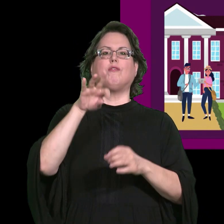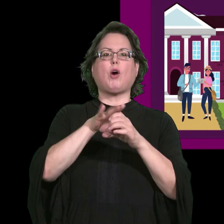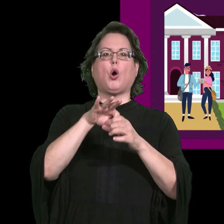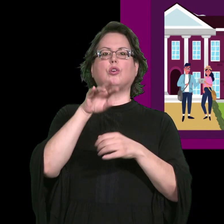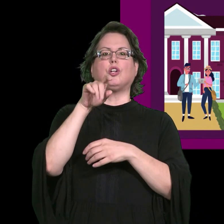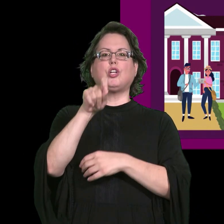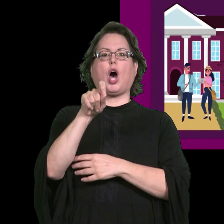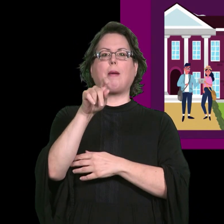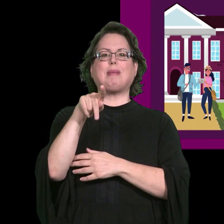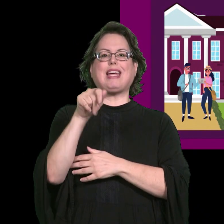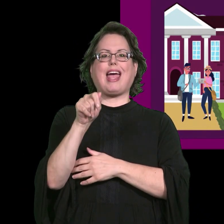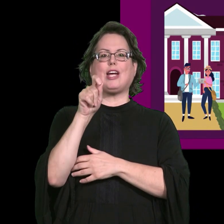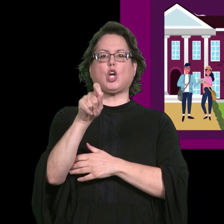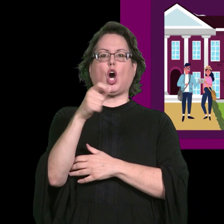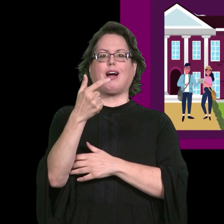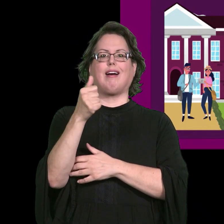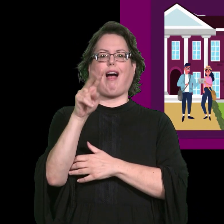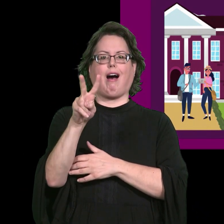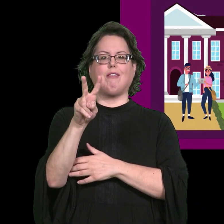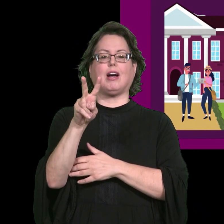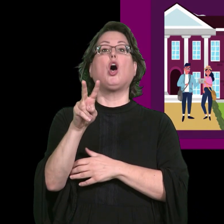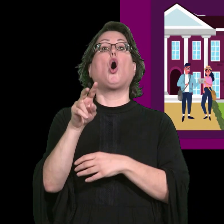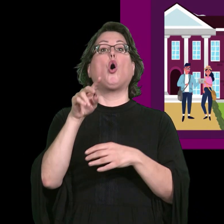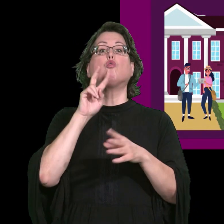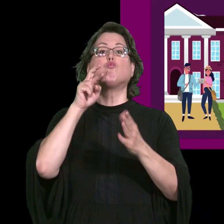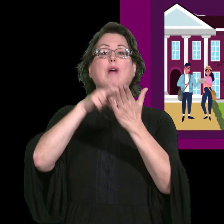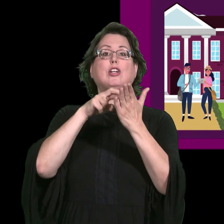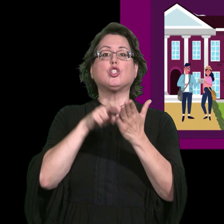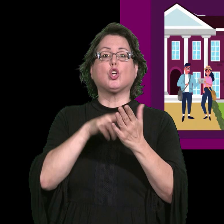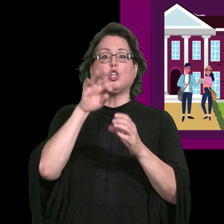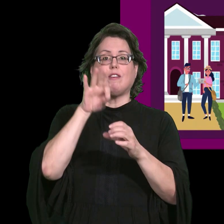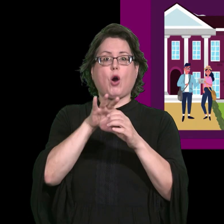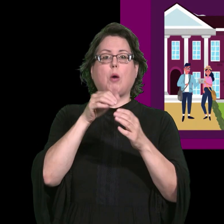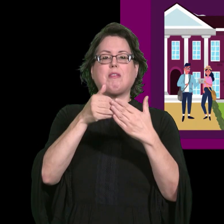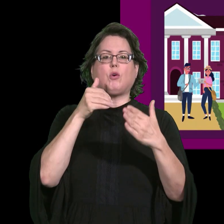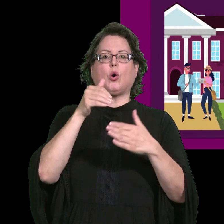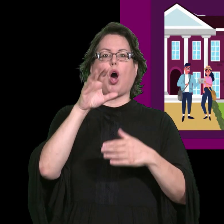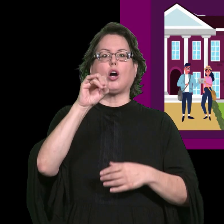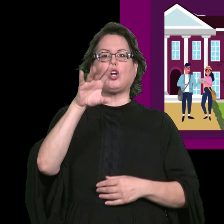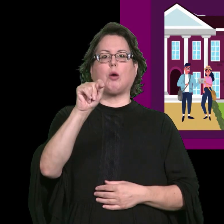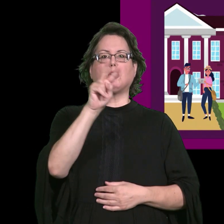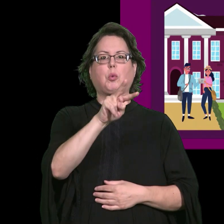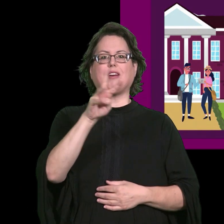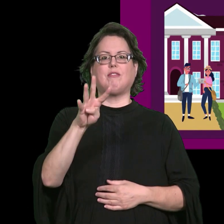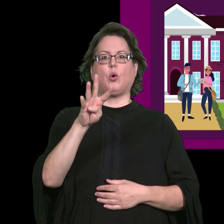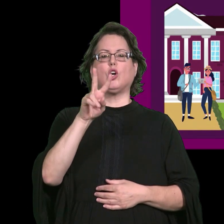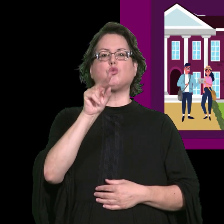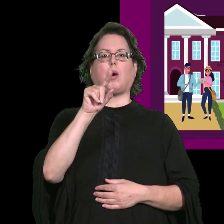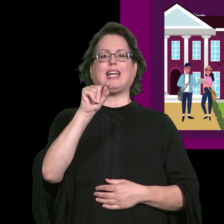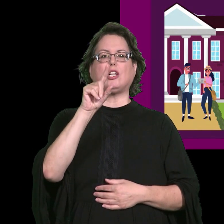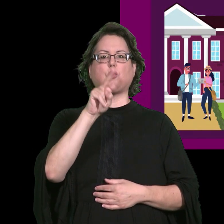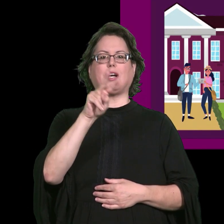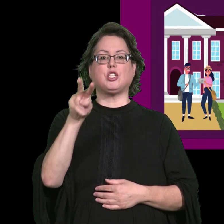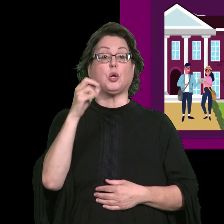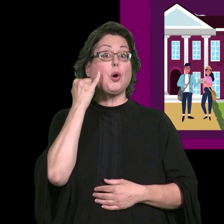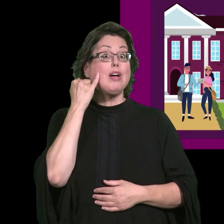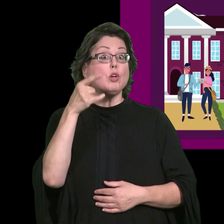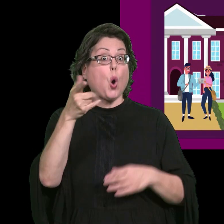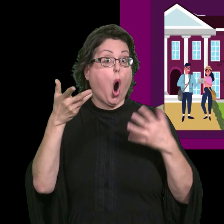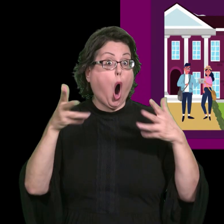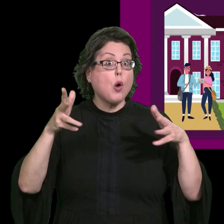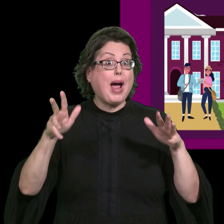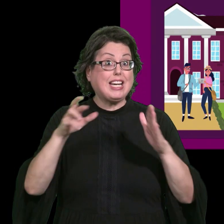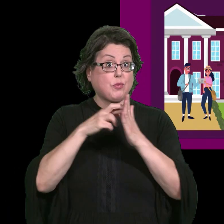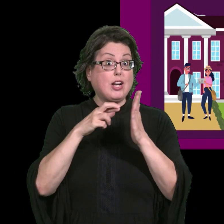vote.pa.gov and register to vote before October 24, 2022, or if you are already